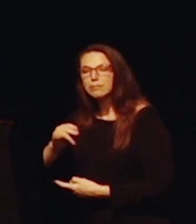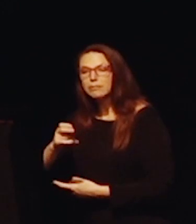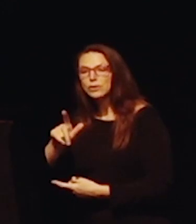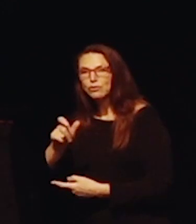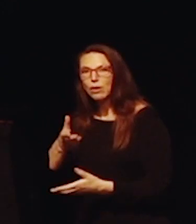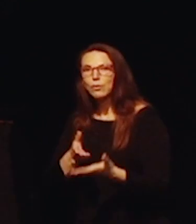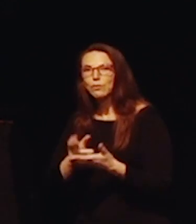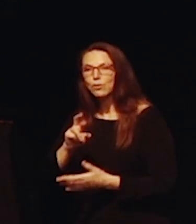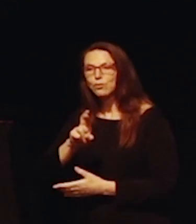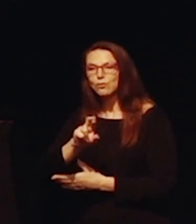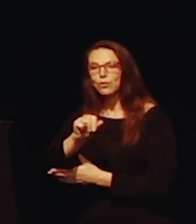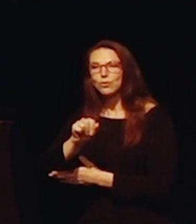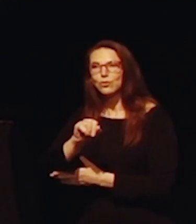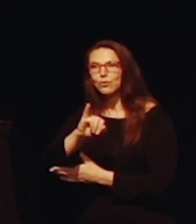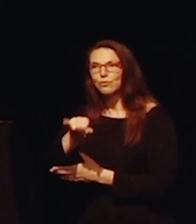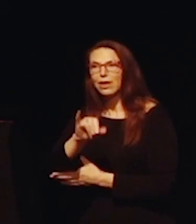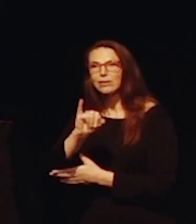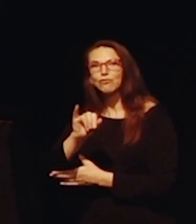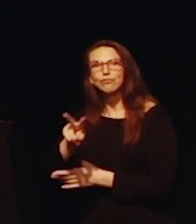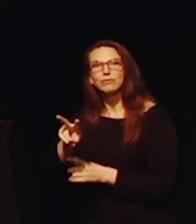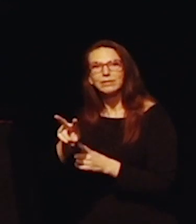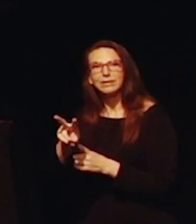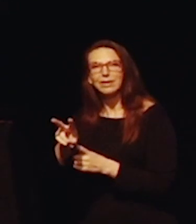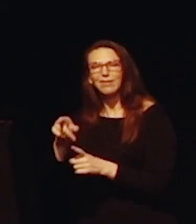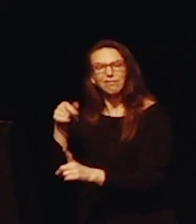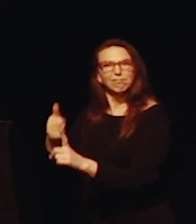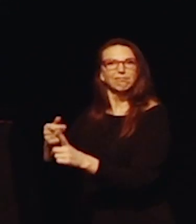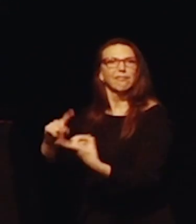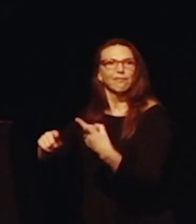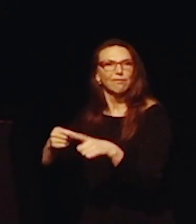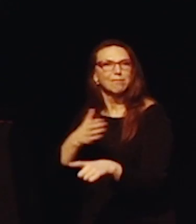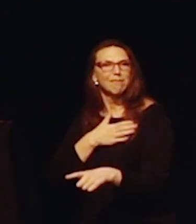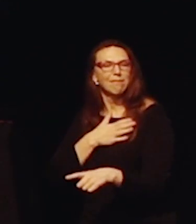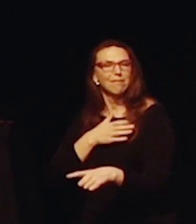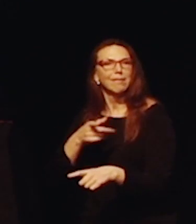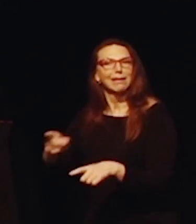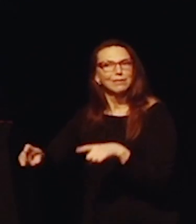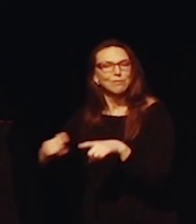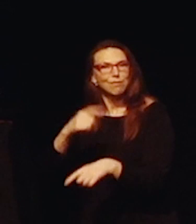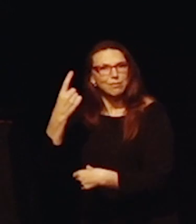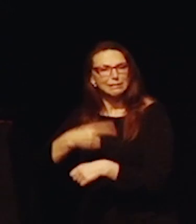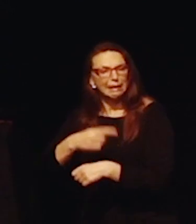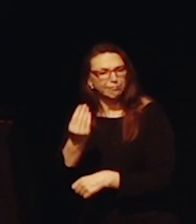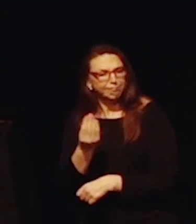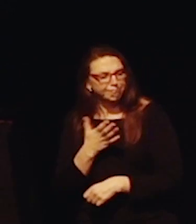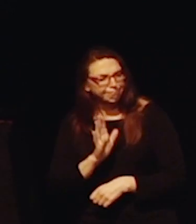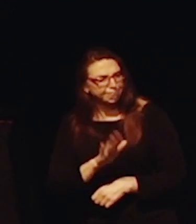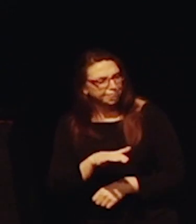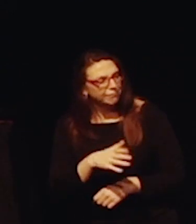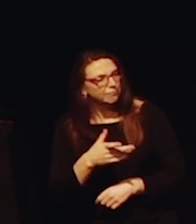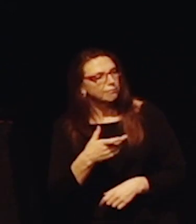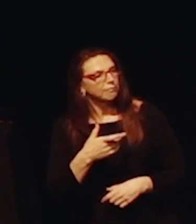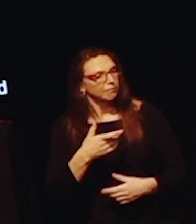Rajiv. Rajiv is a friend of mine, and he's the one called me one day, and he says, you know,